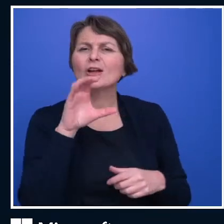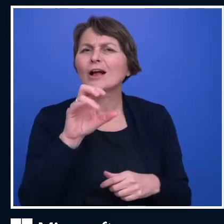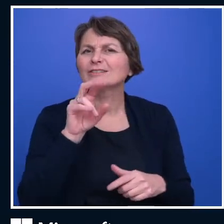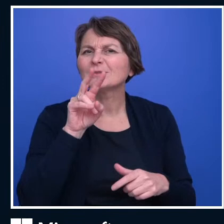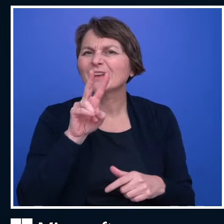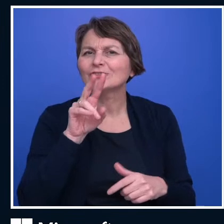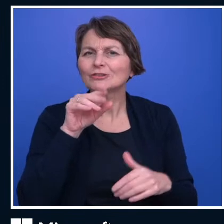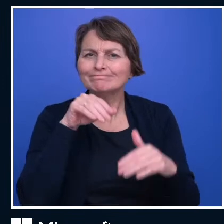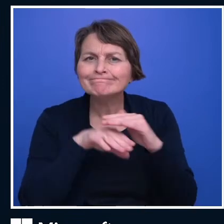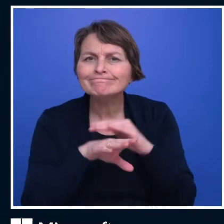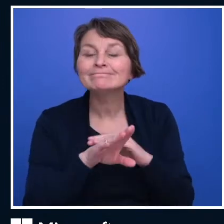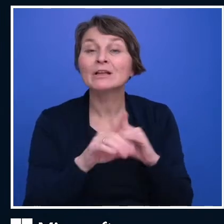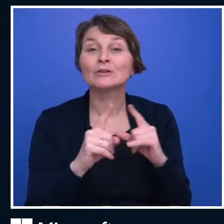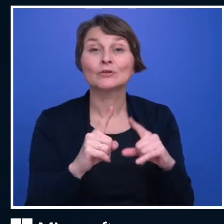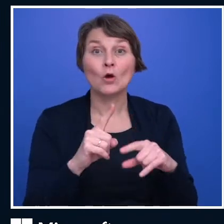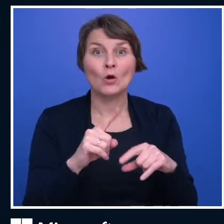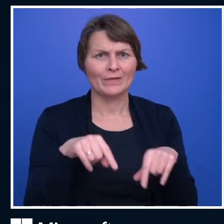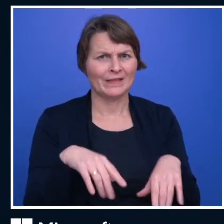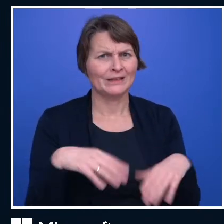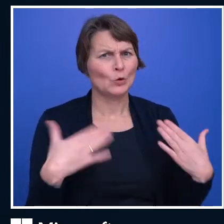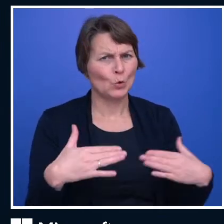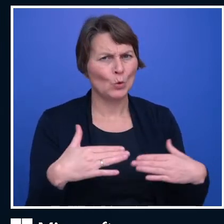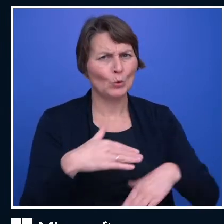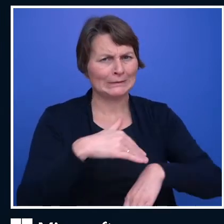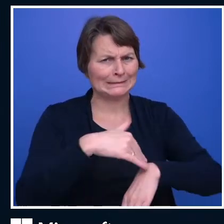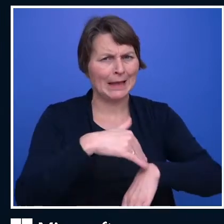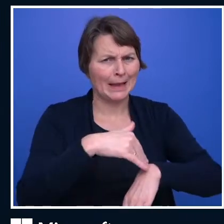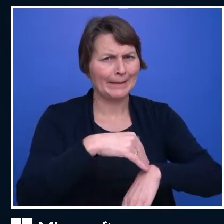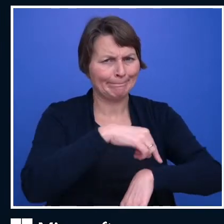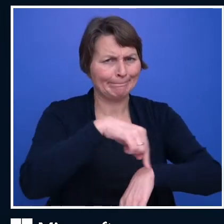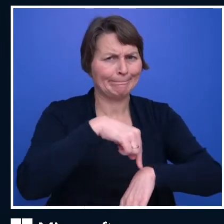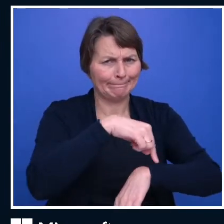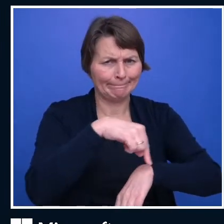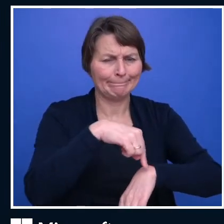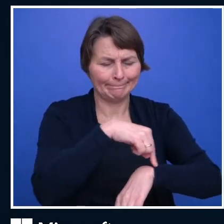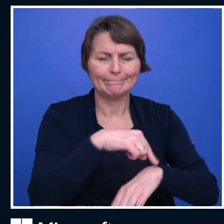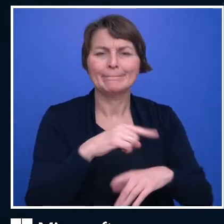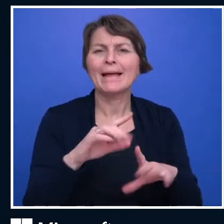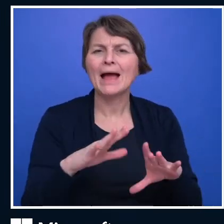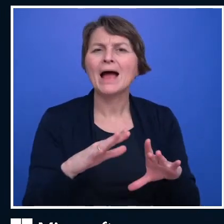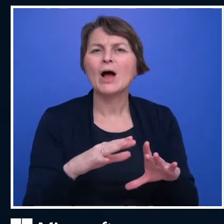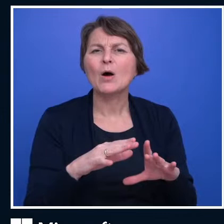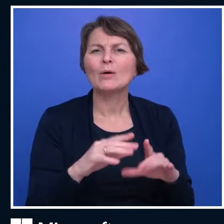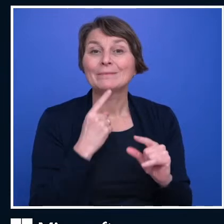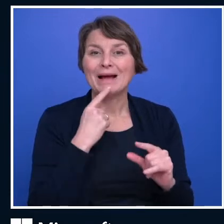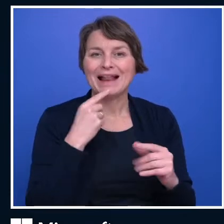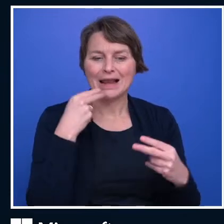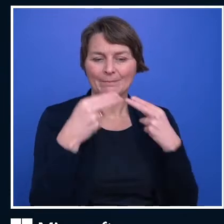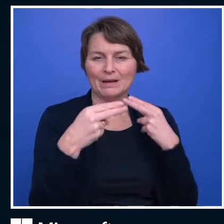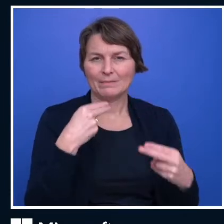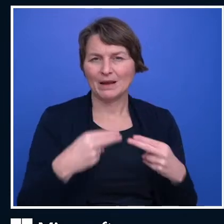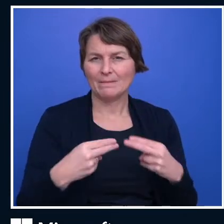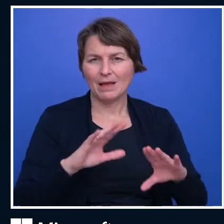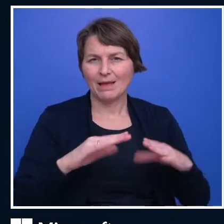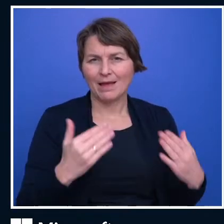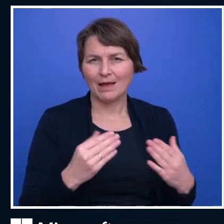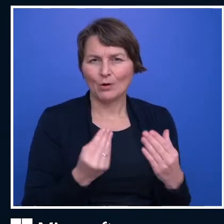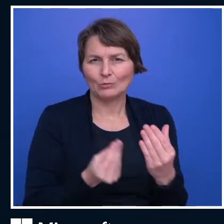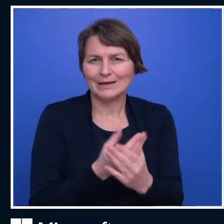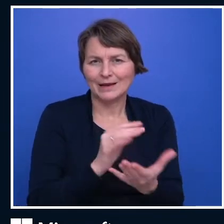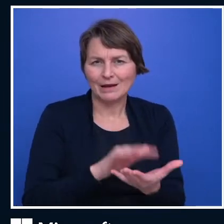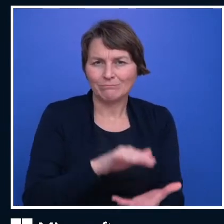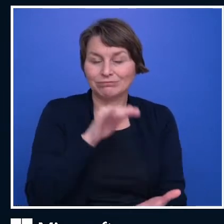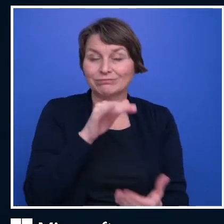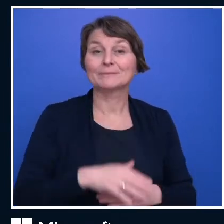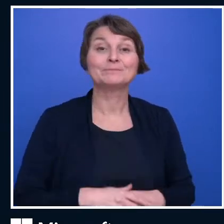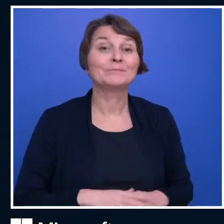part of creating a machine learning model, and that is the data labeling. So to do that, we're just going to quickly hop into Bing